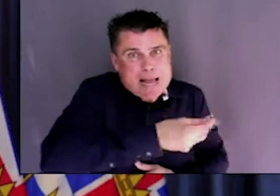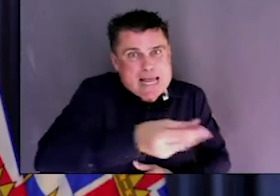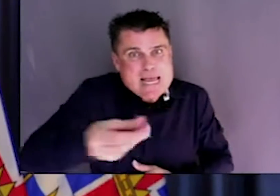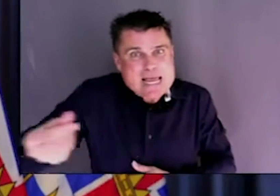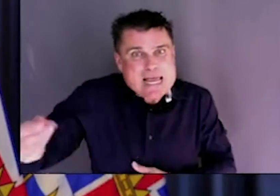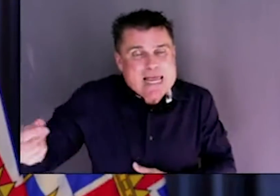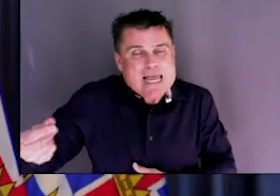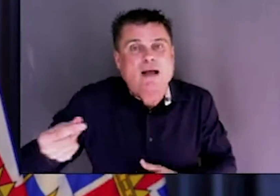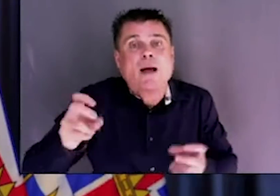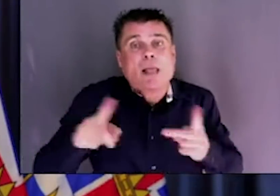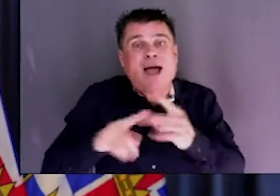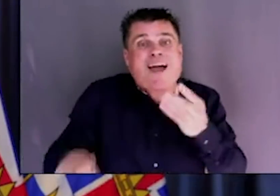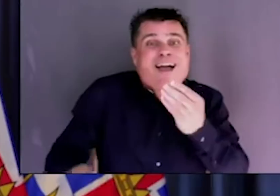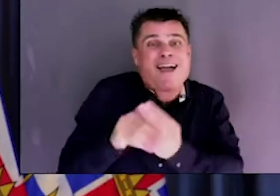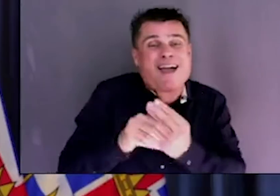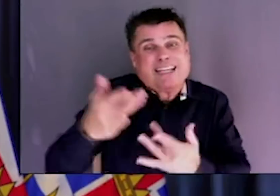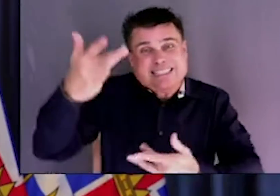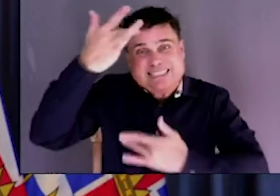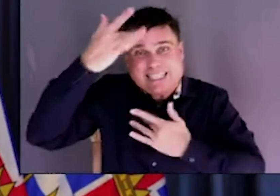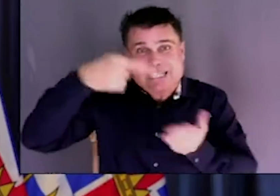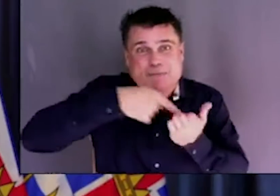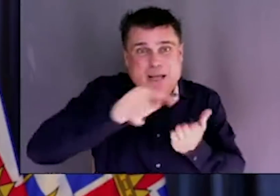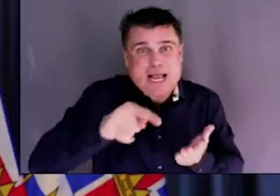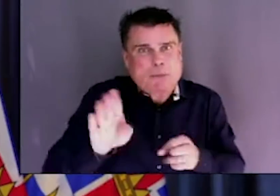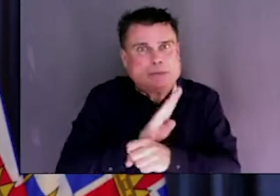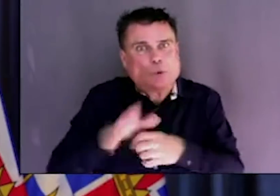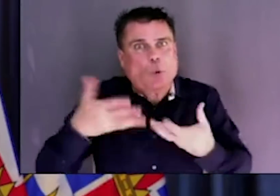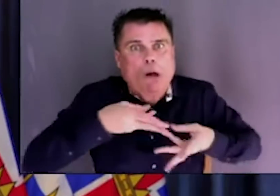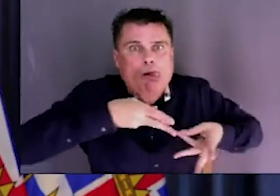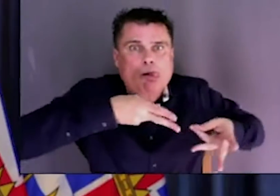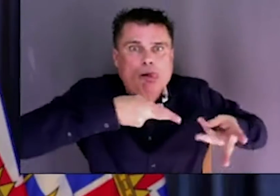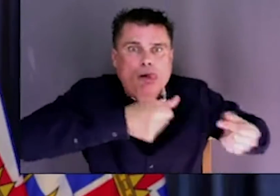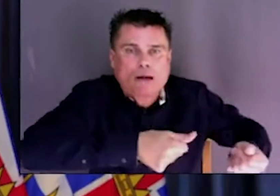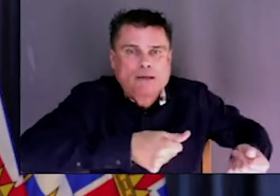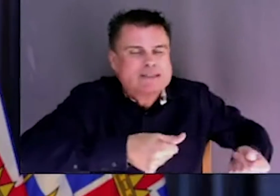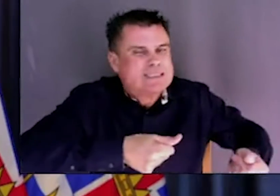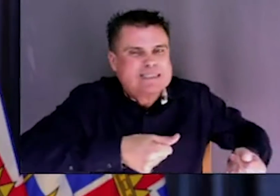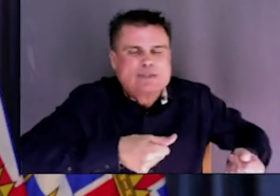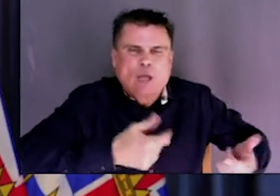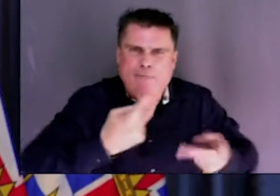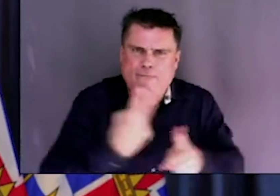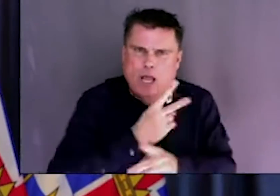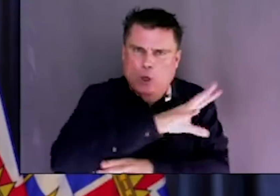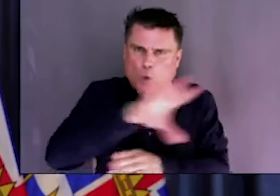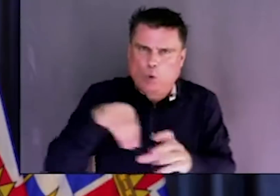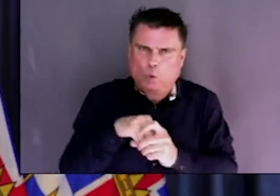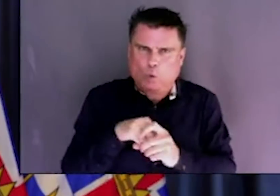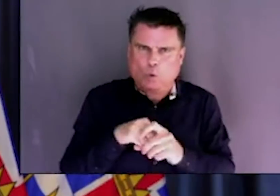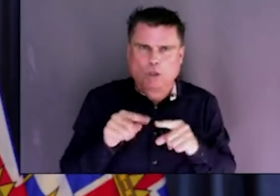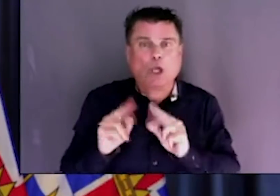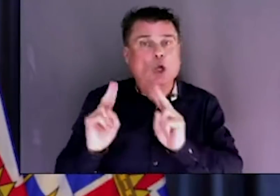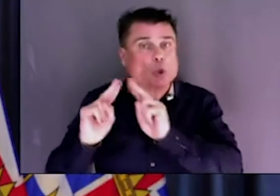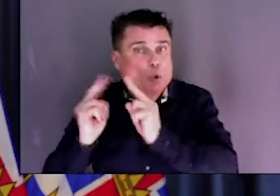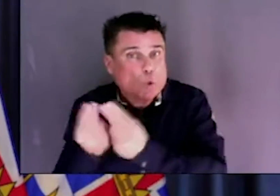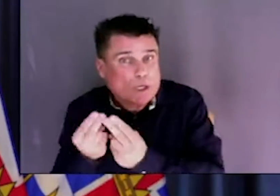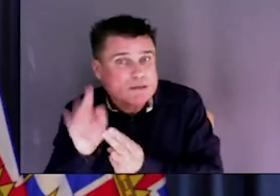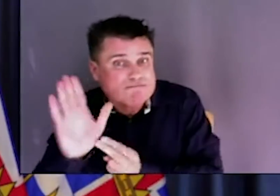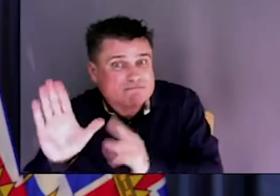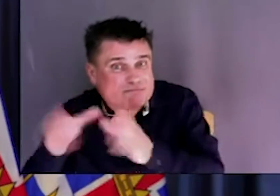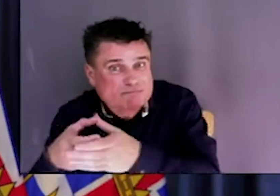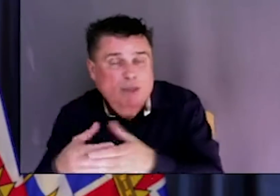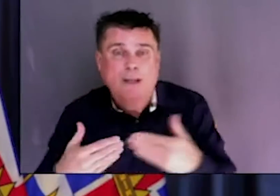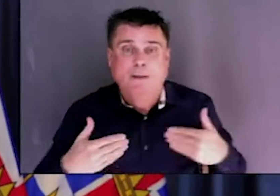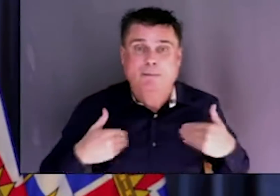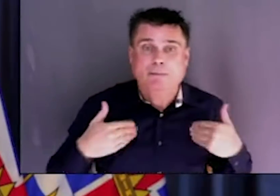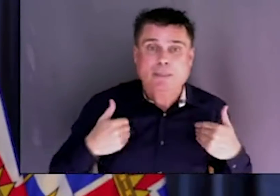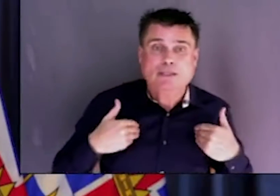BC Business Council, BC Federation of Labour, and others, we were all of one mind that paid sick leave was critically important to